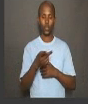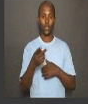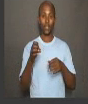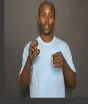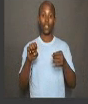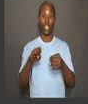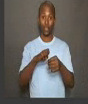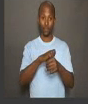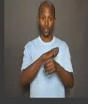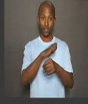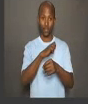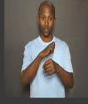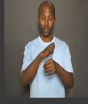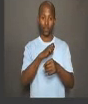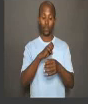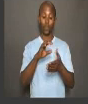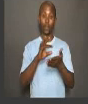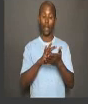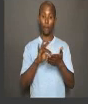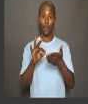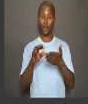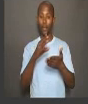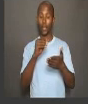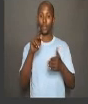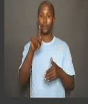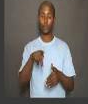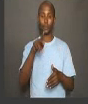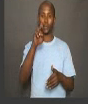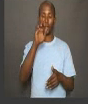even number and a prime number.